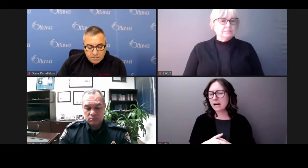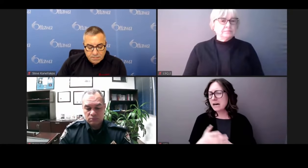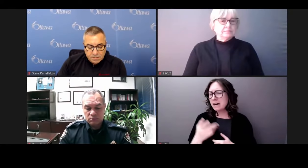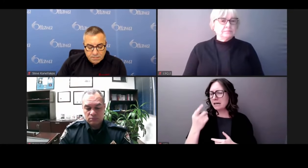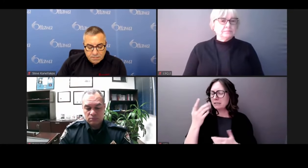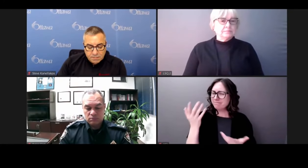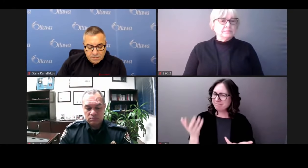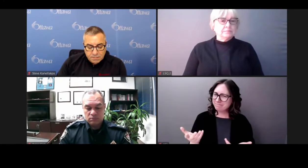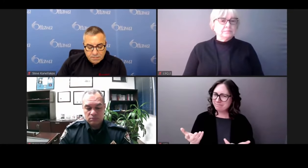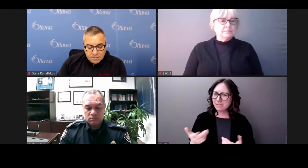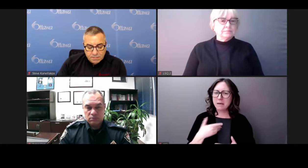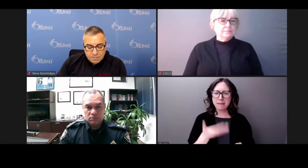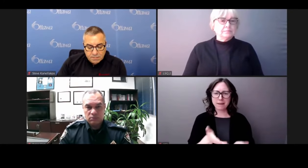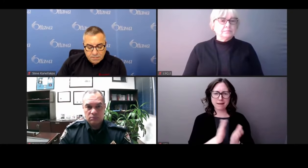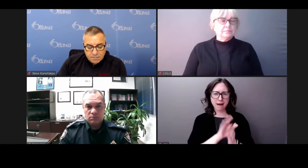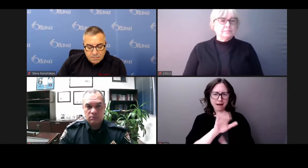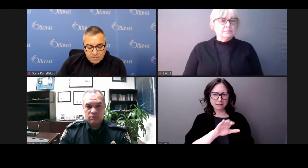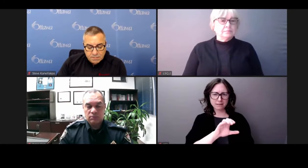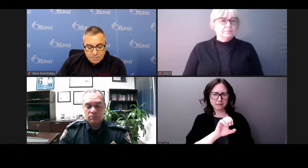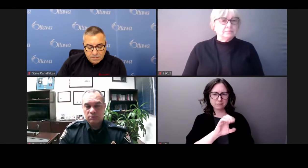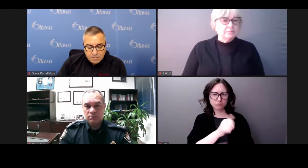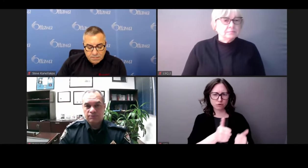is a question for Chief Slowly, actually.